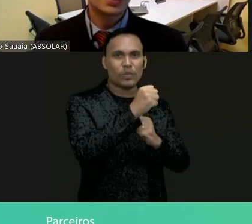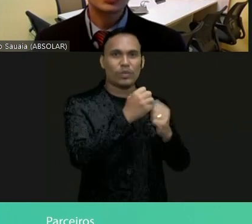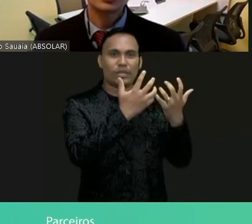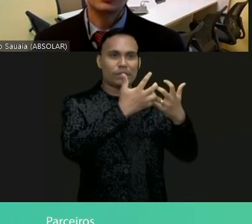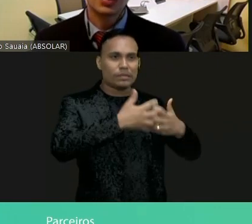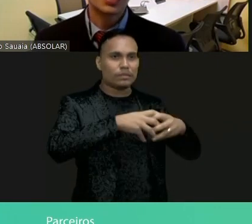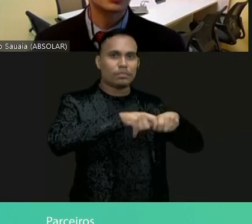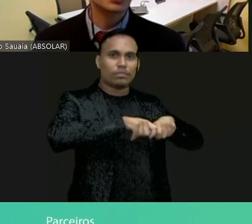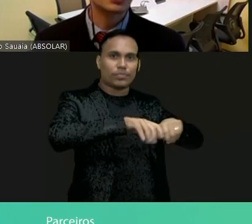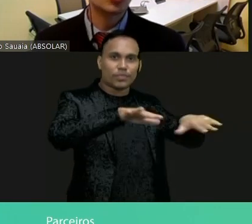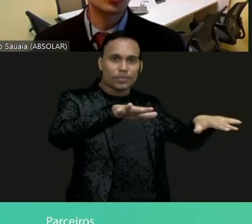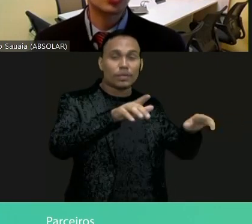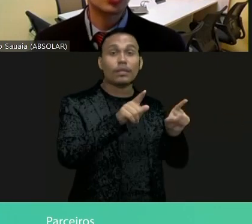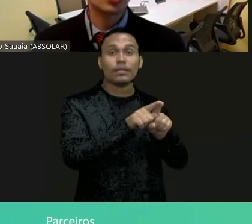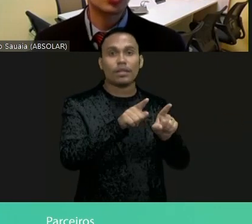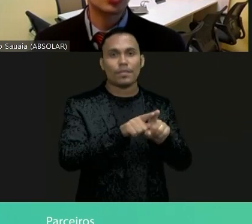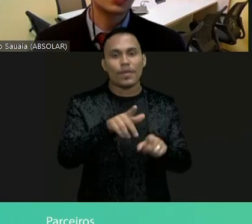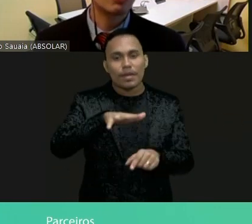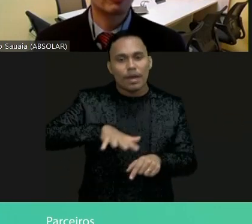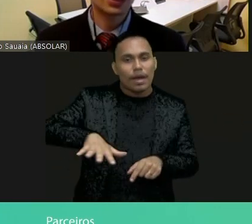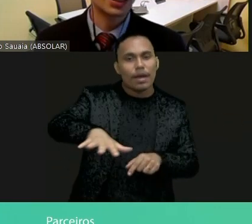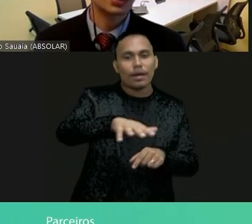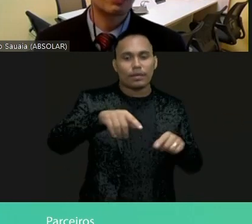contracting infrastructure,